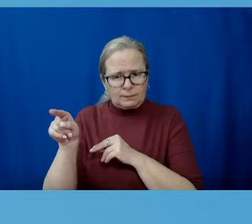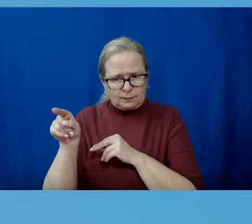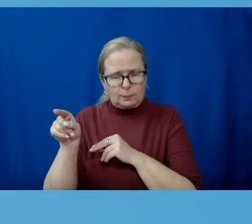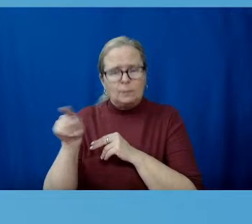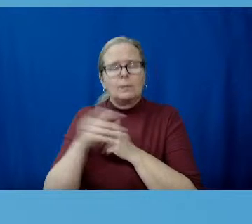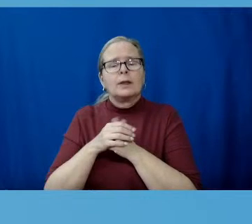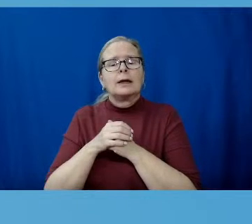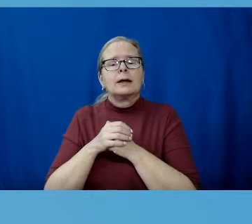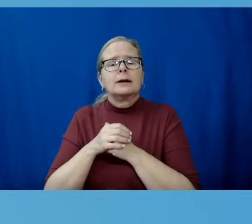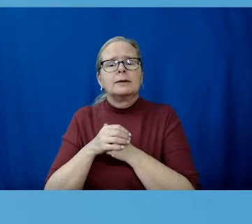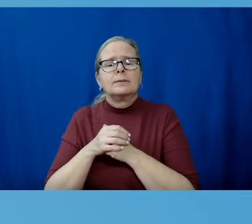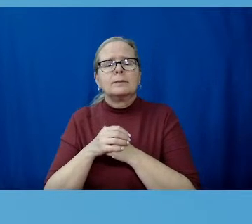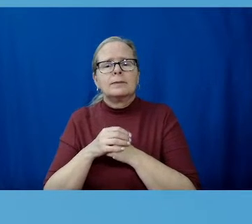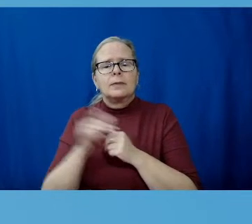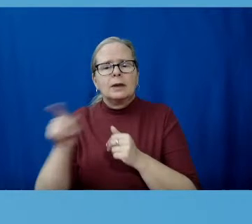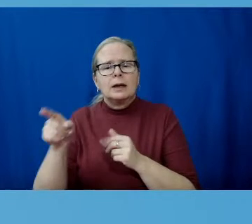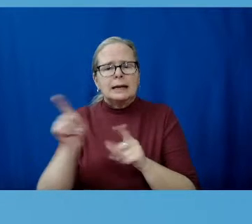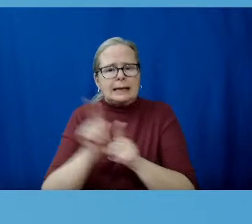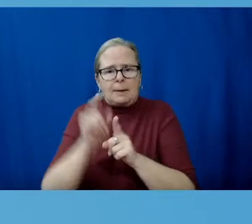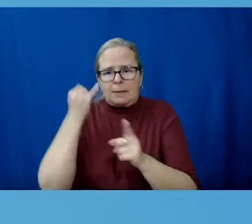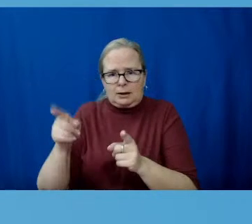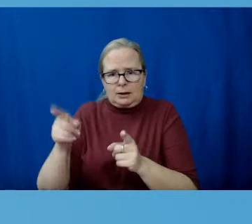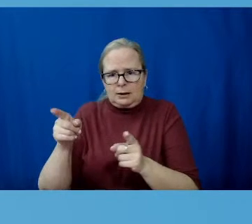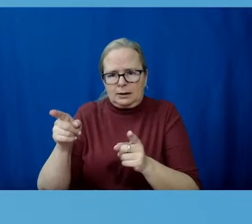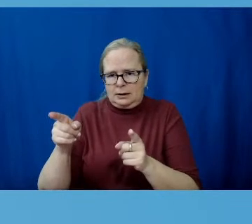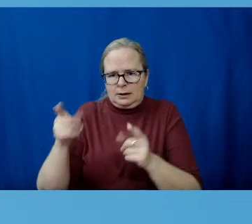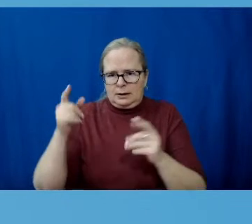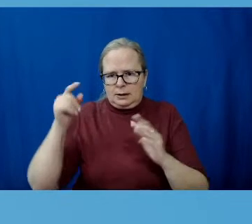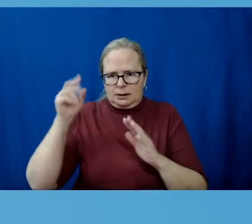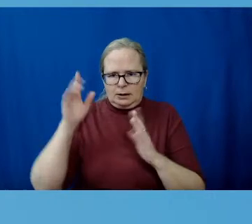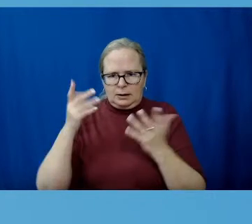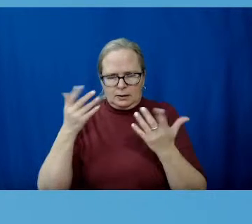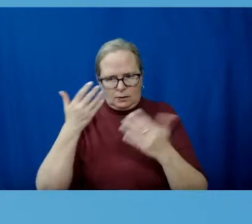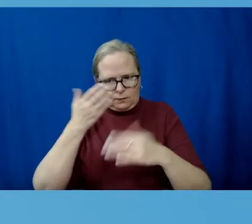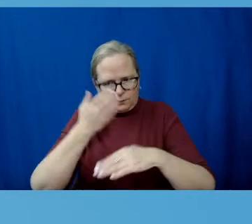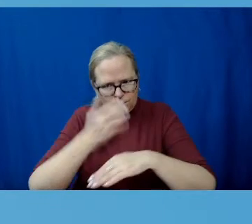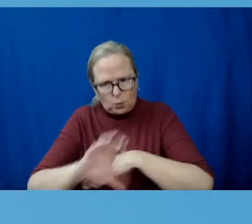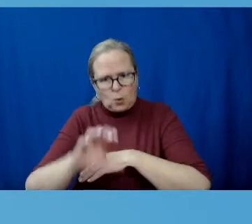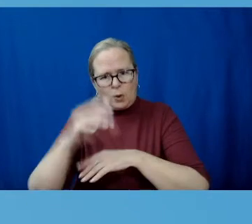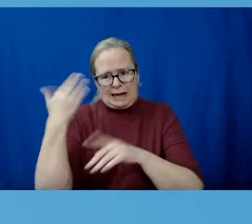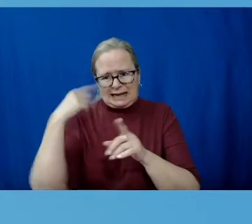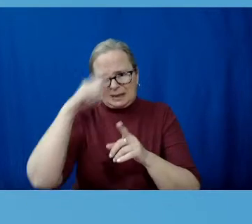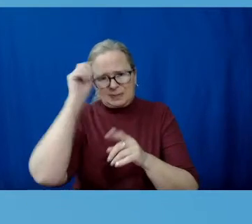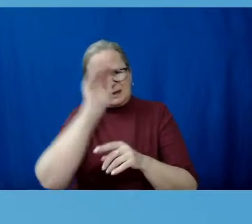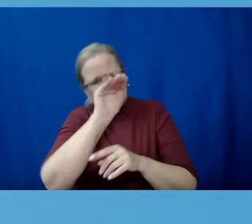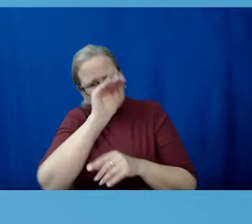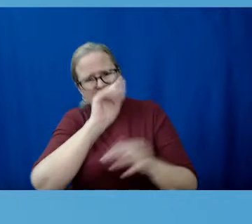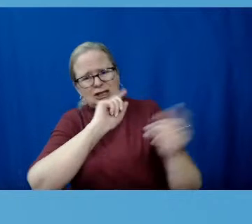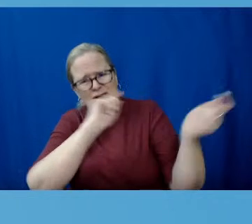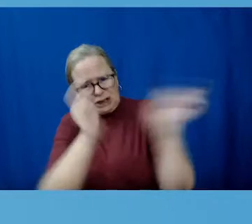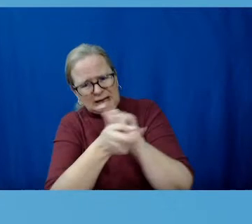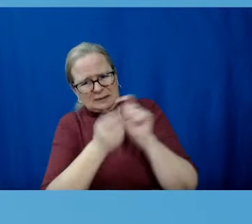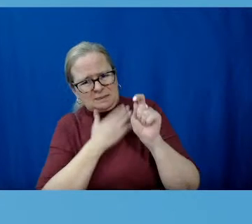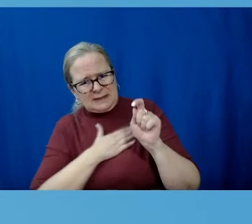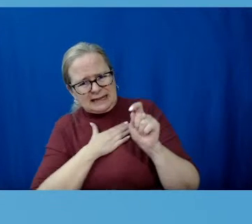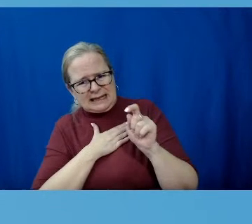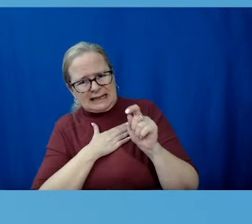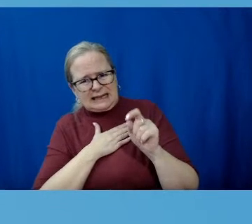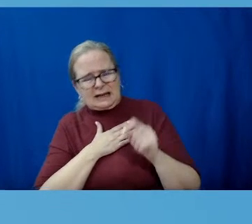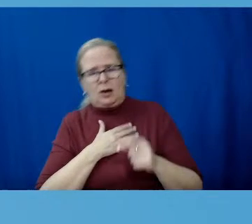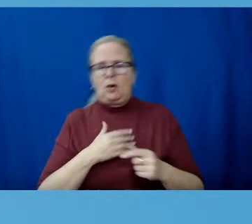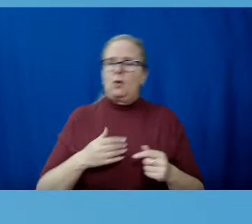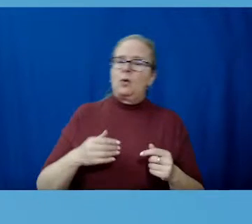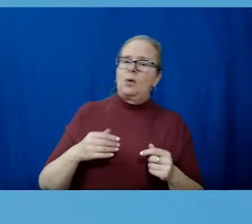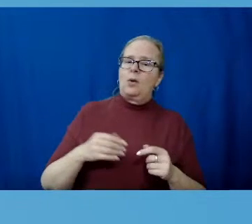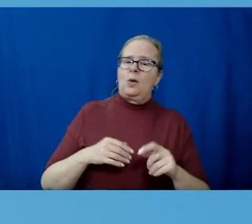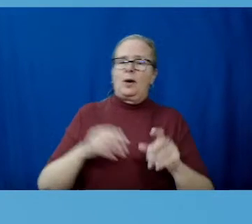direction, right? So this idea that there's carte blanche for 4 years, I don't think is true. There's all sorts of pressure points